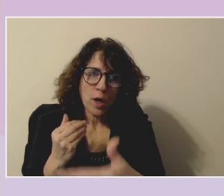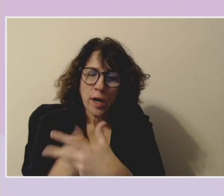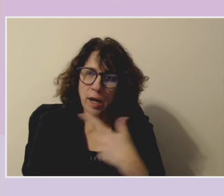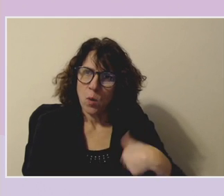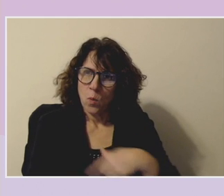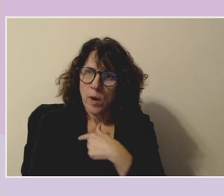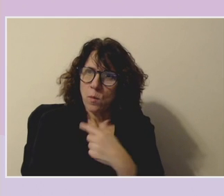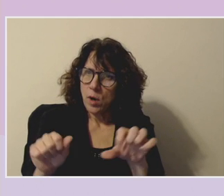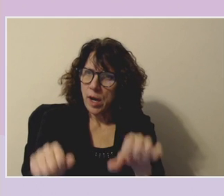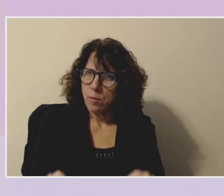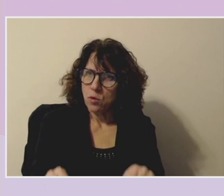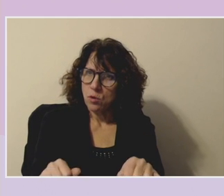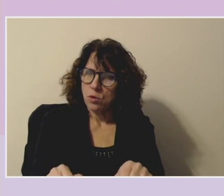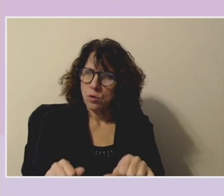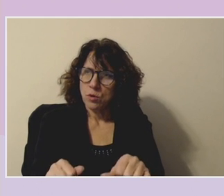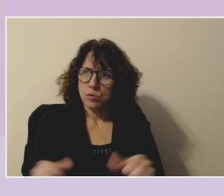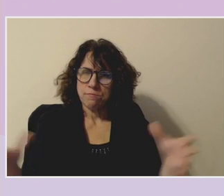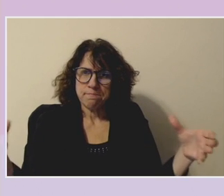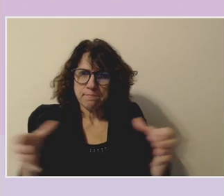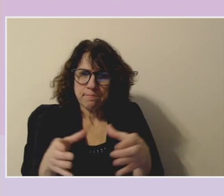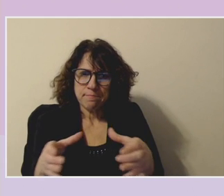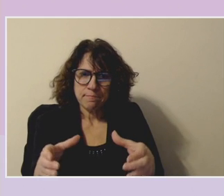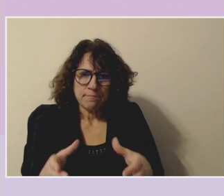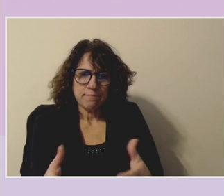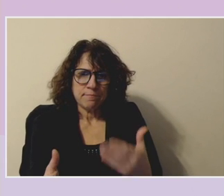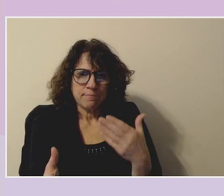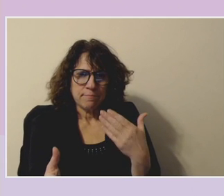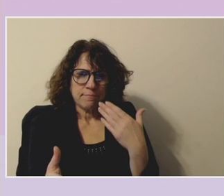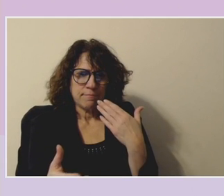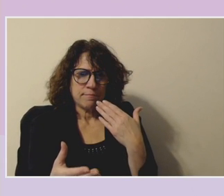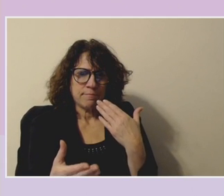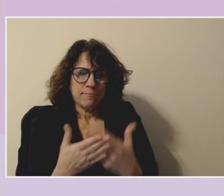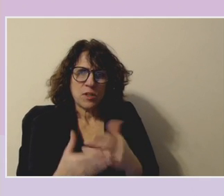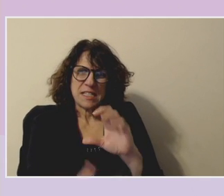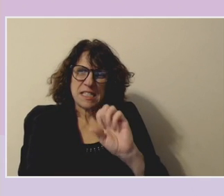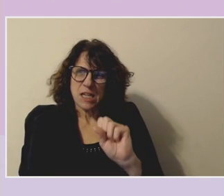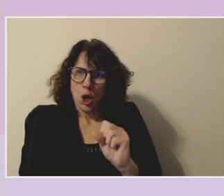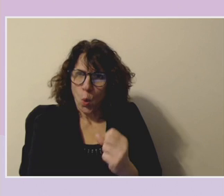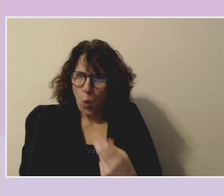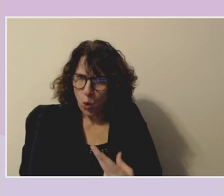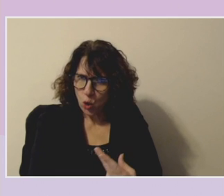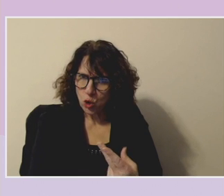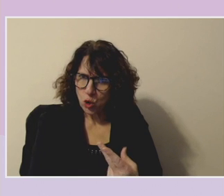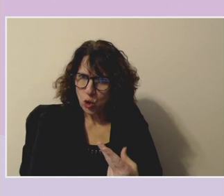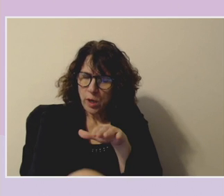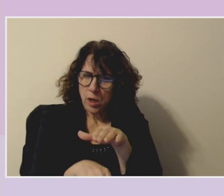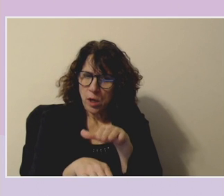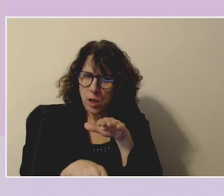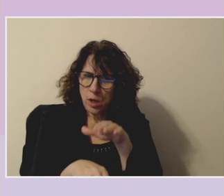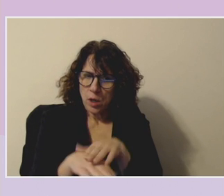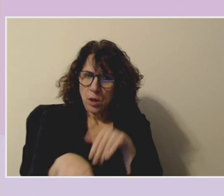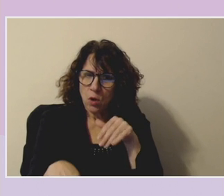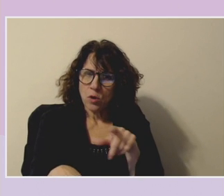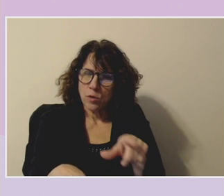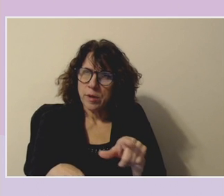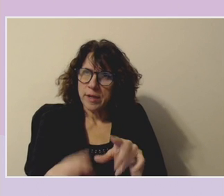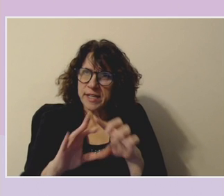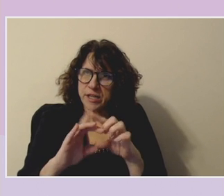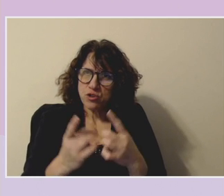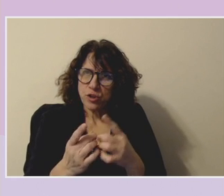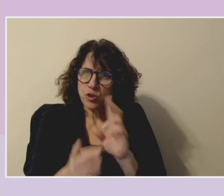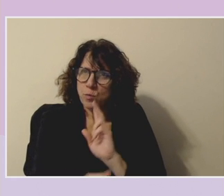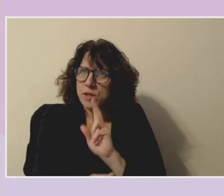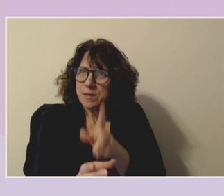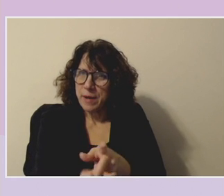to convene the group of stakeholders. We, you know, called on as our second largest district to participate.